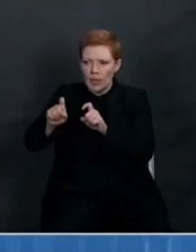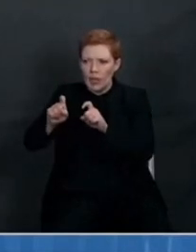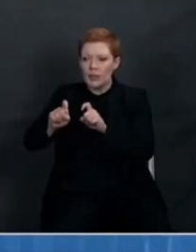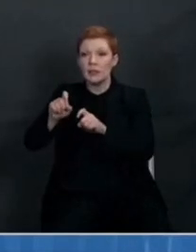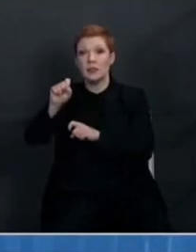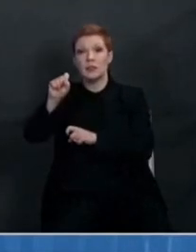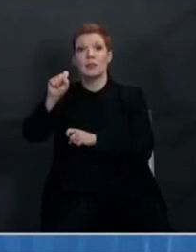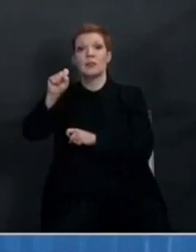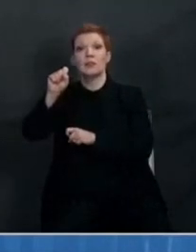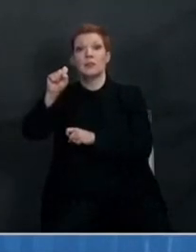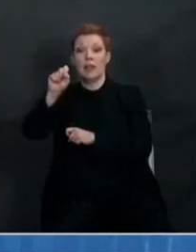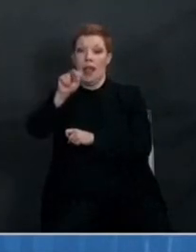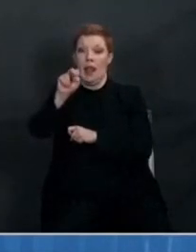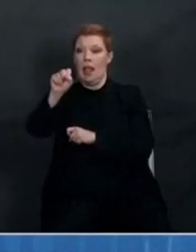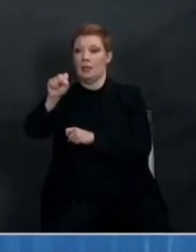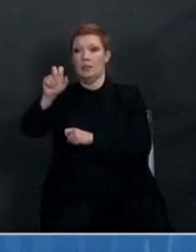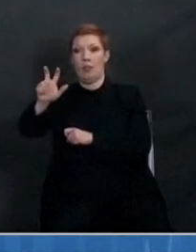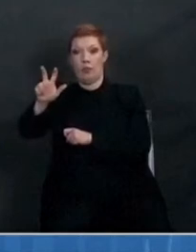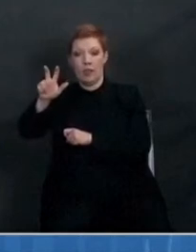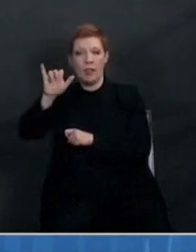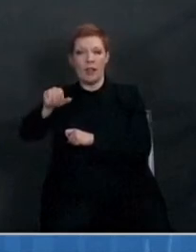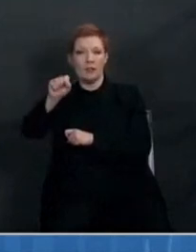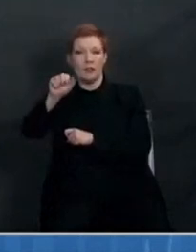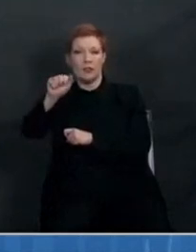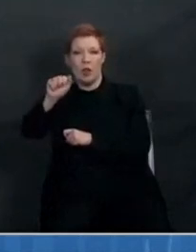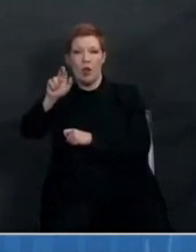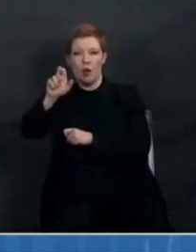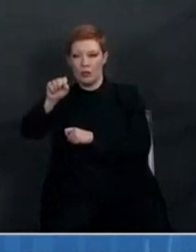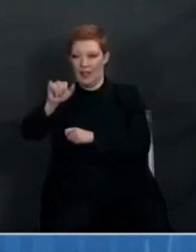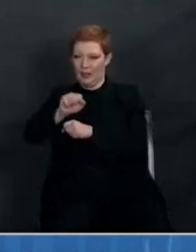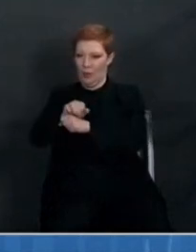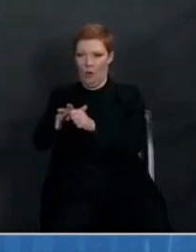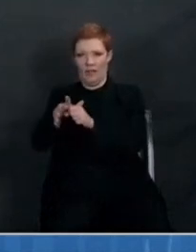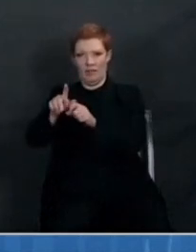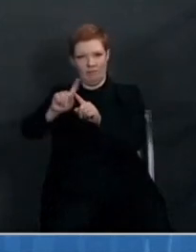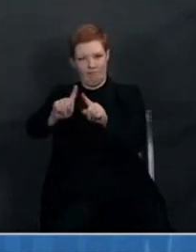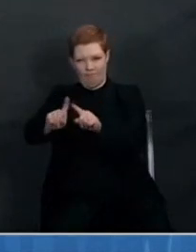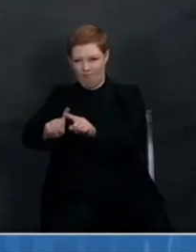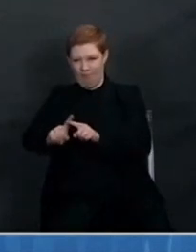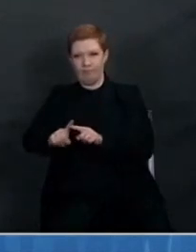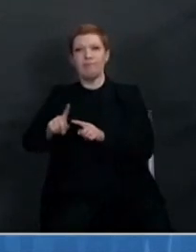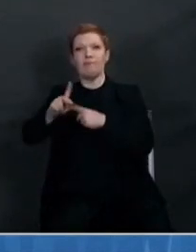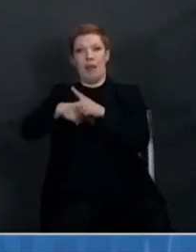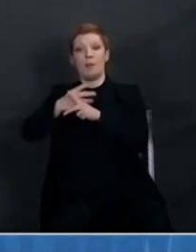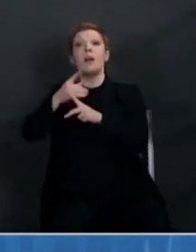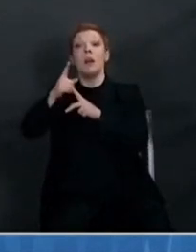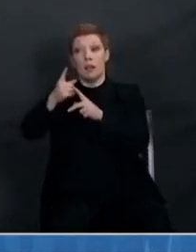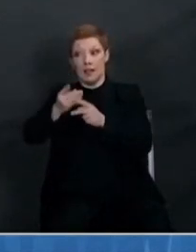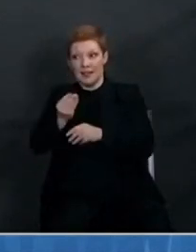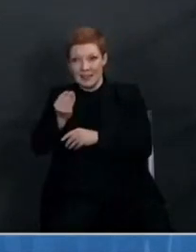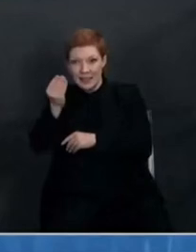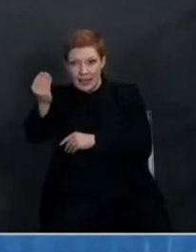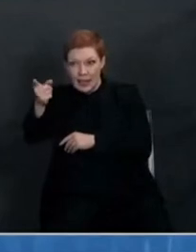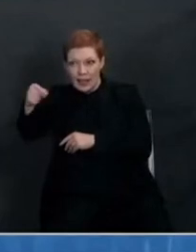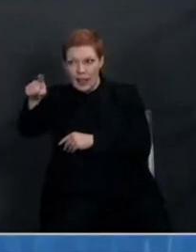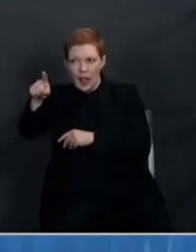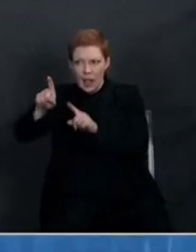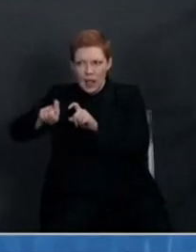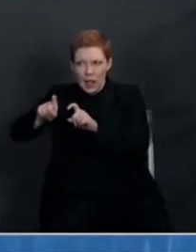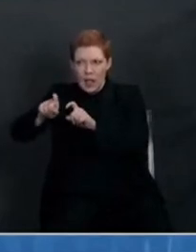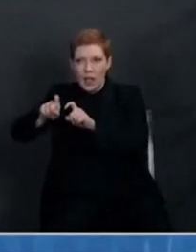or NS3, continues to be scaled up. We have also established contracts with large commercial lab partners